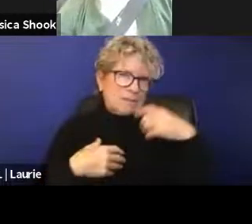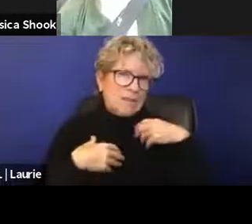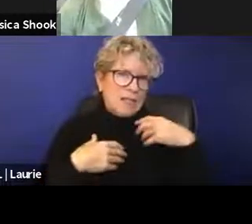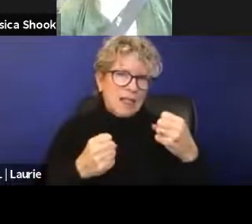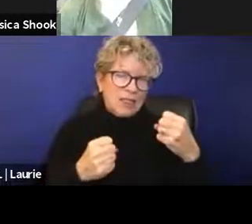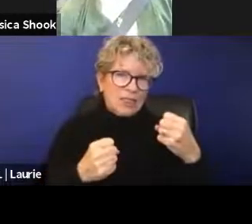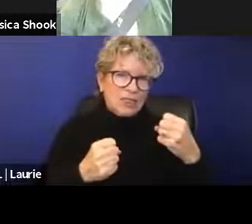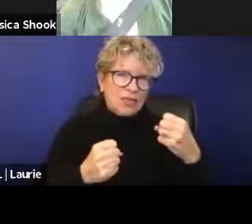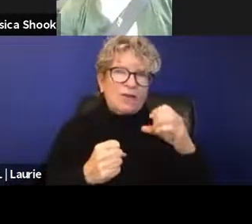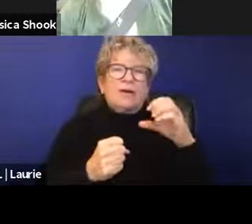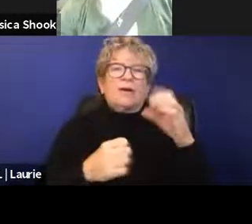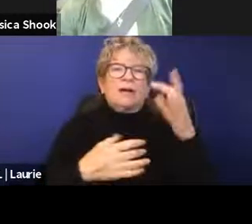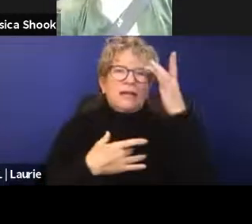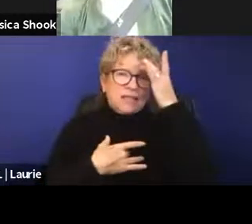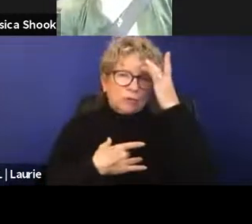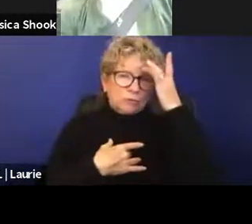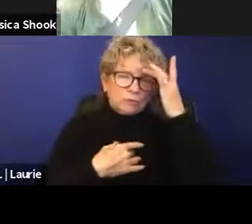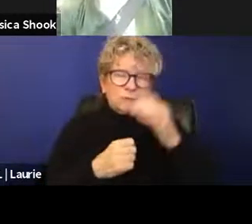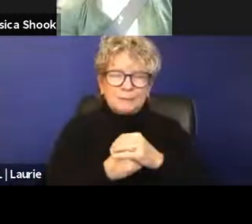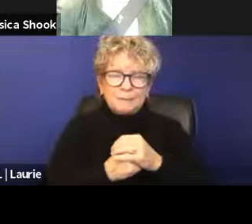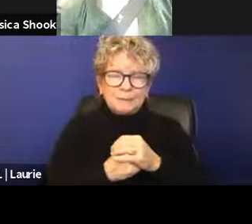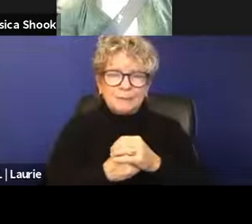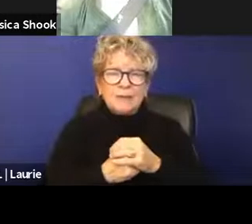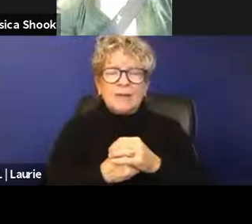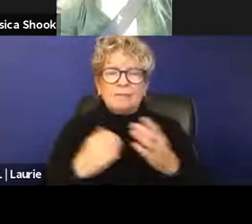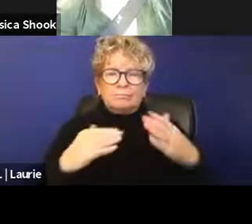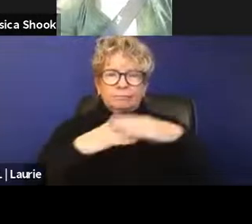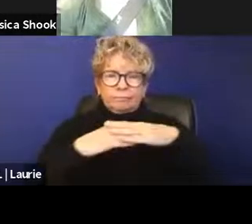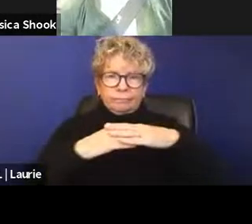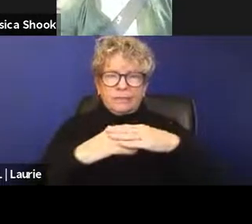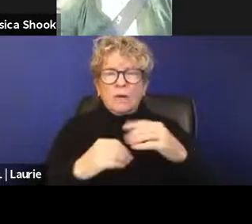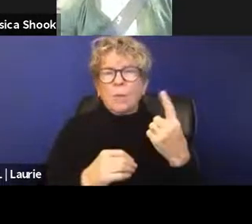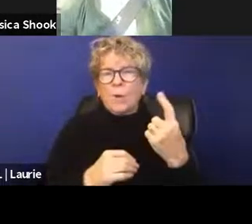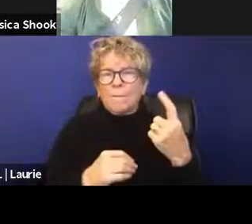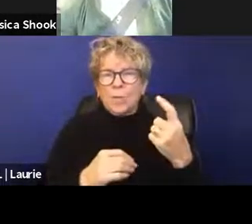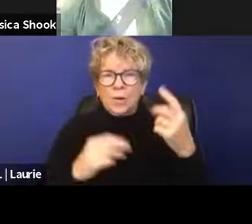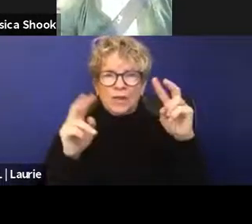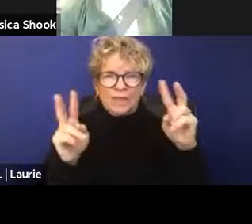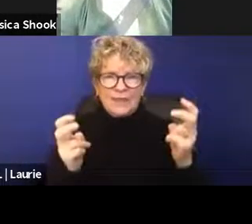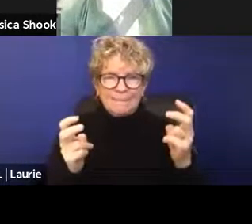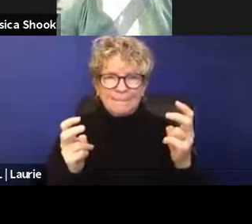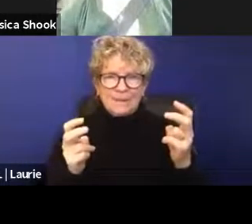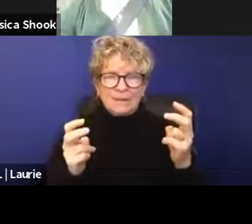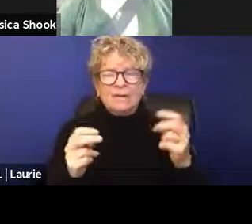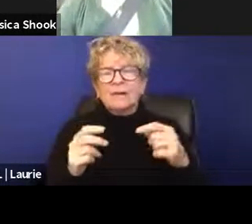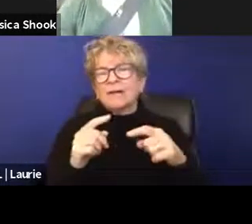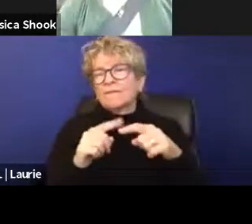then I think one other theme was that variation can